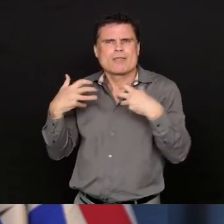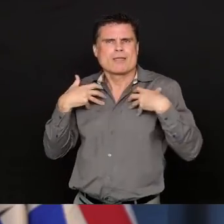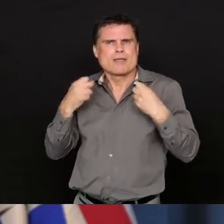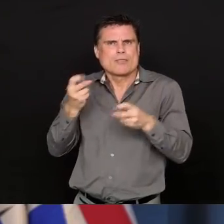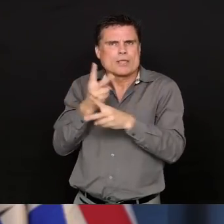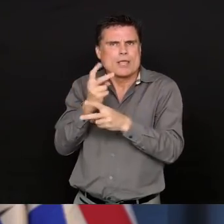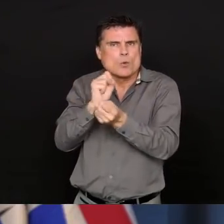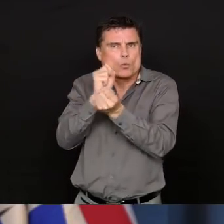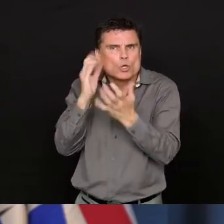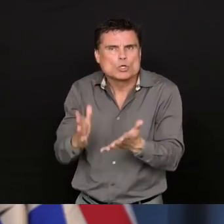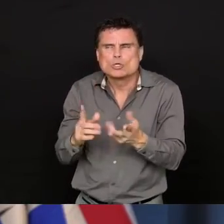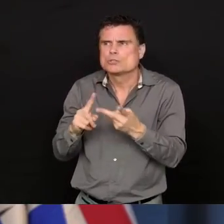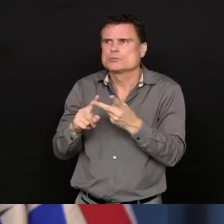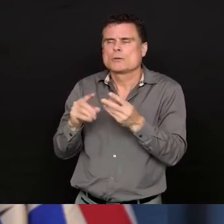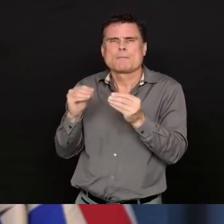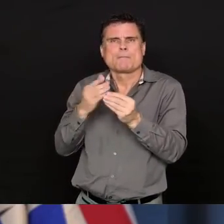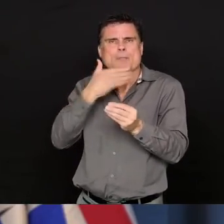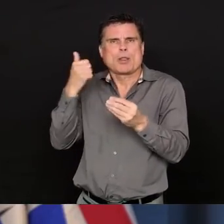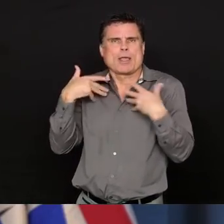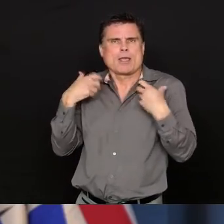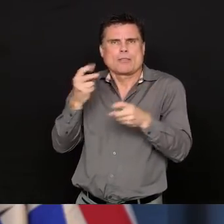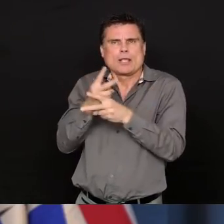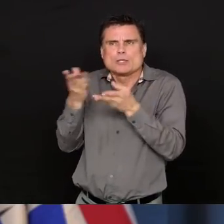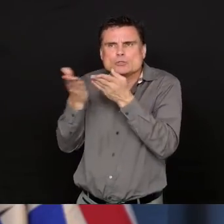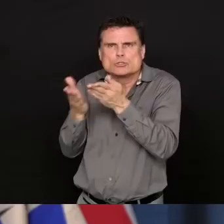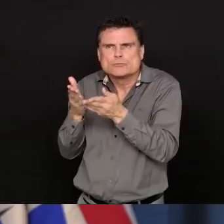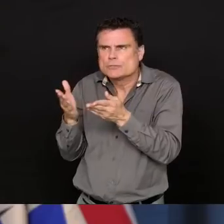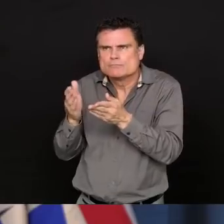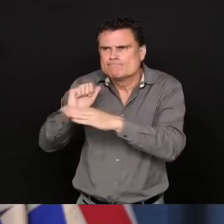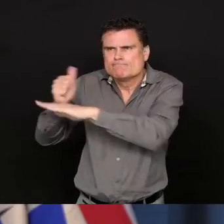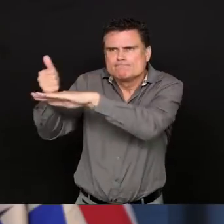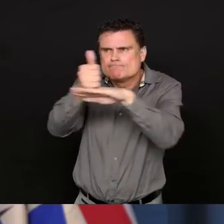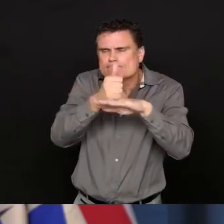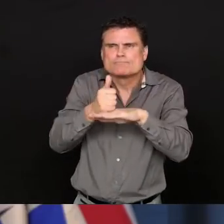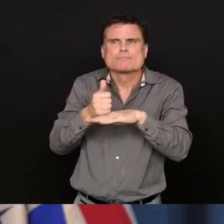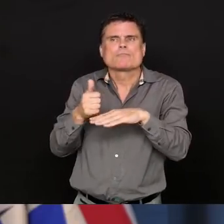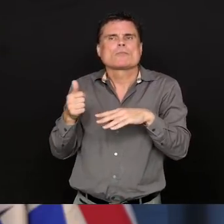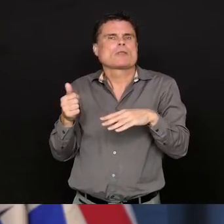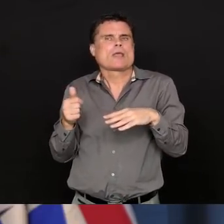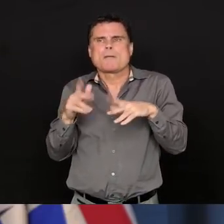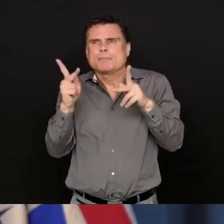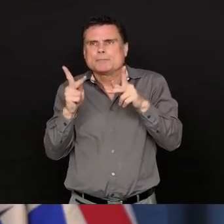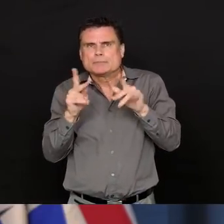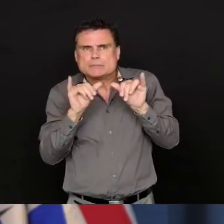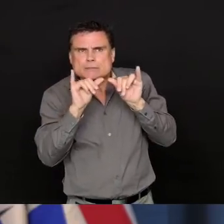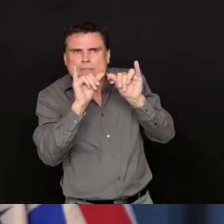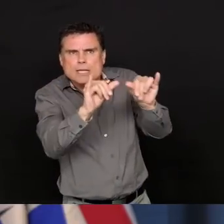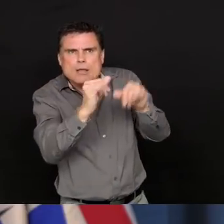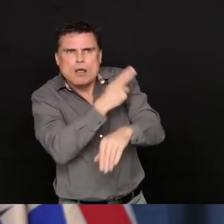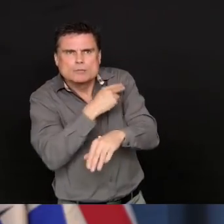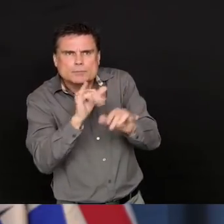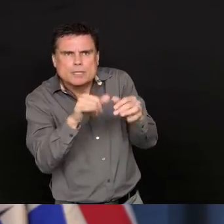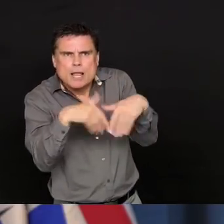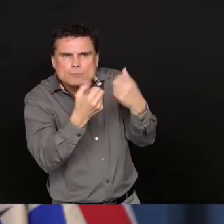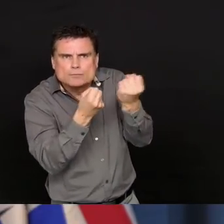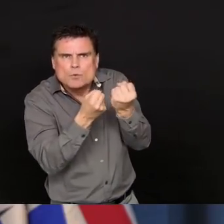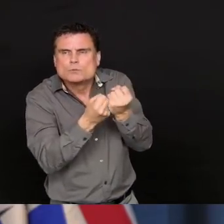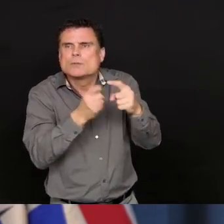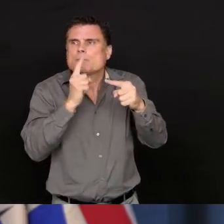So yes, we are planning already, but the timing will depend on what happens in the next 10